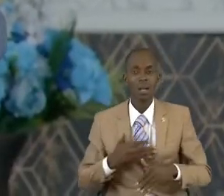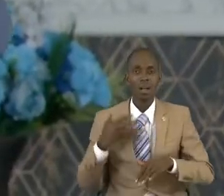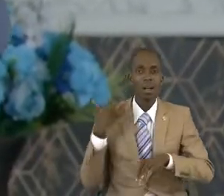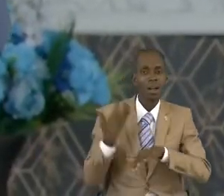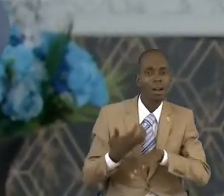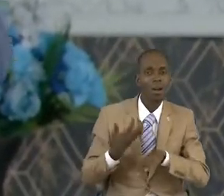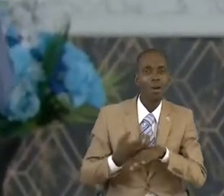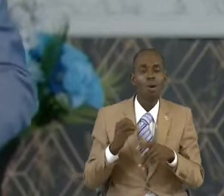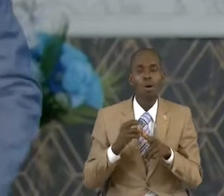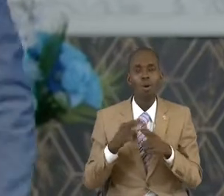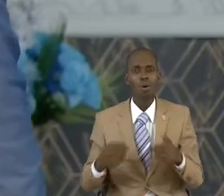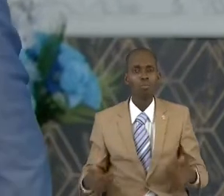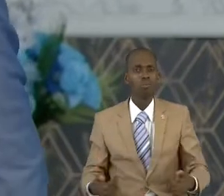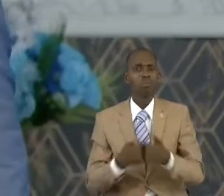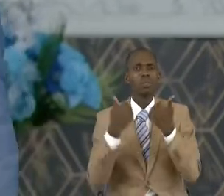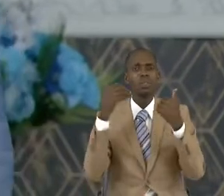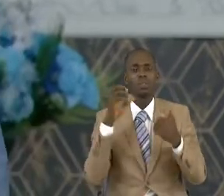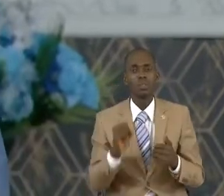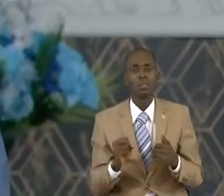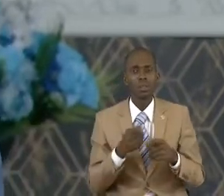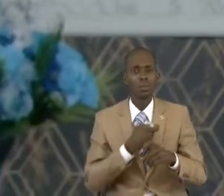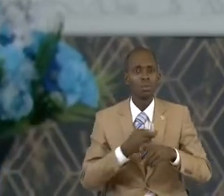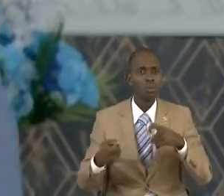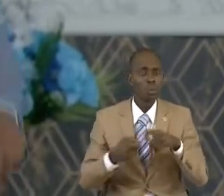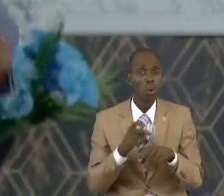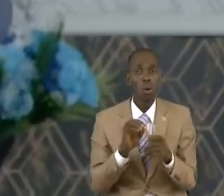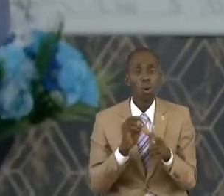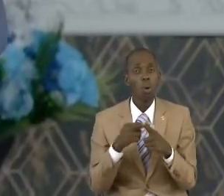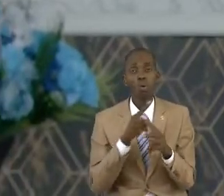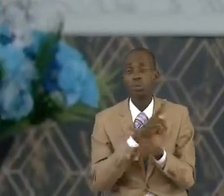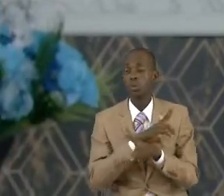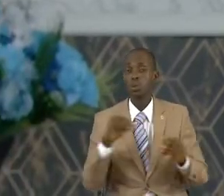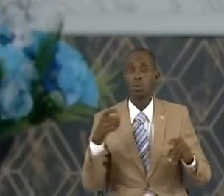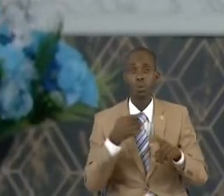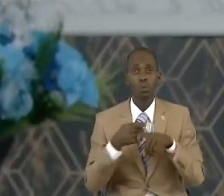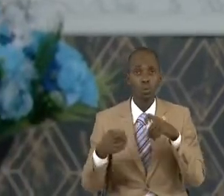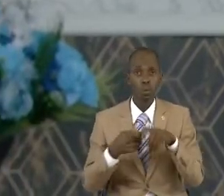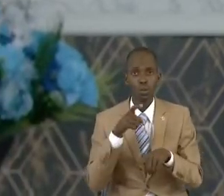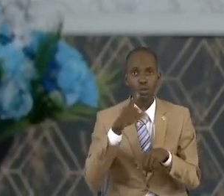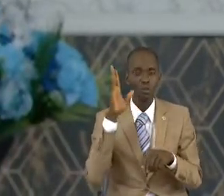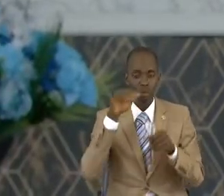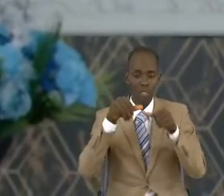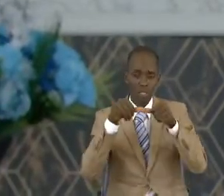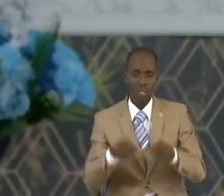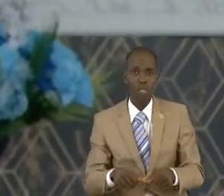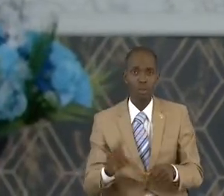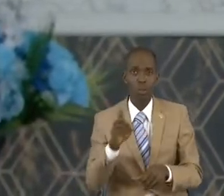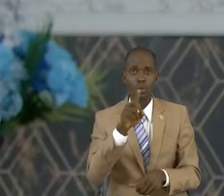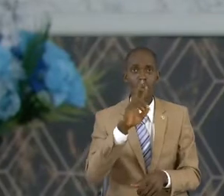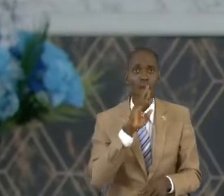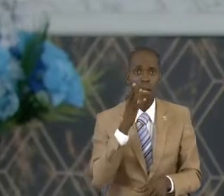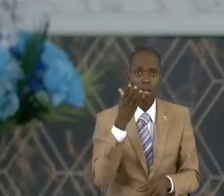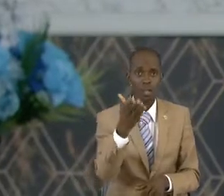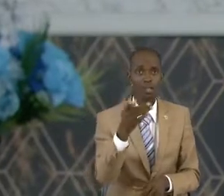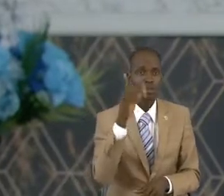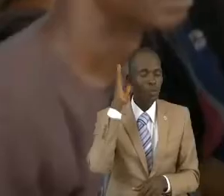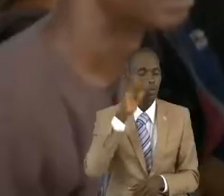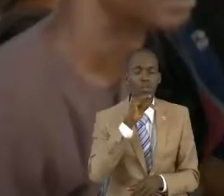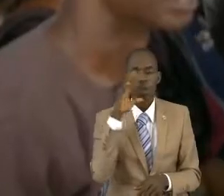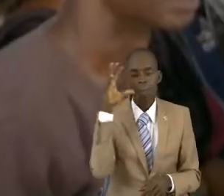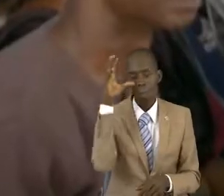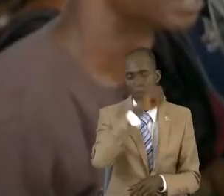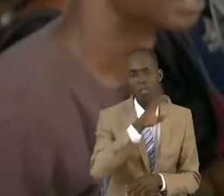challenges, persecution or no persecution, you'll stay where you are. You will not miss your reward.